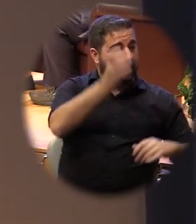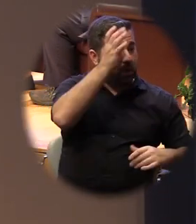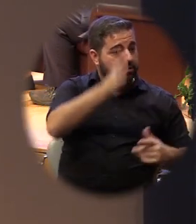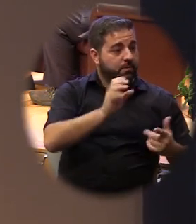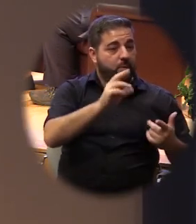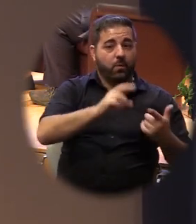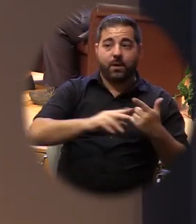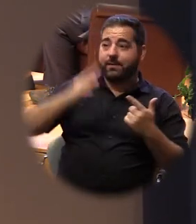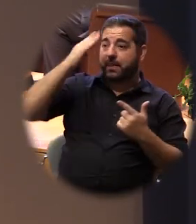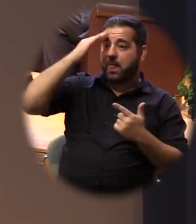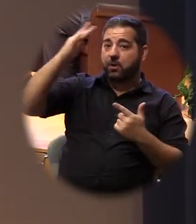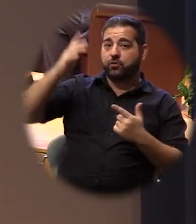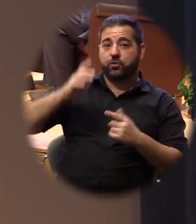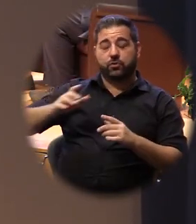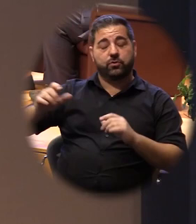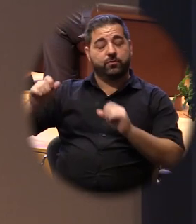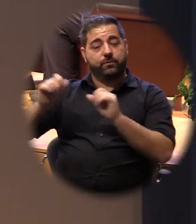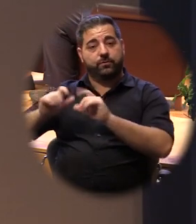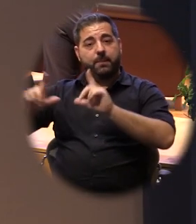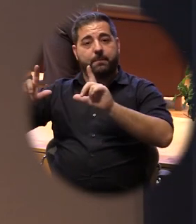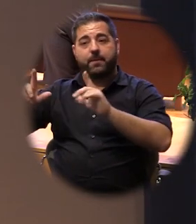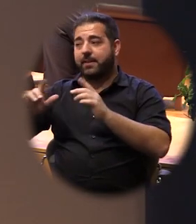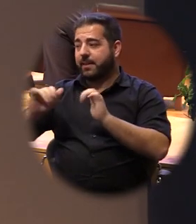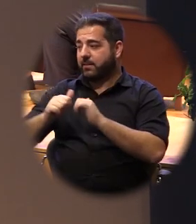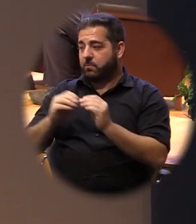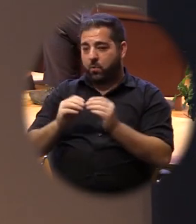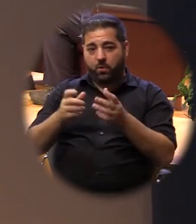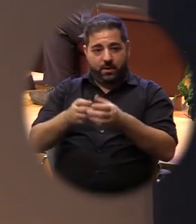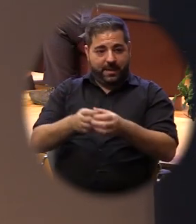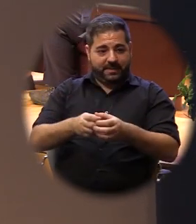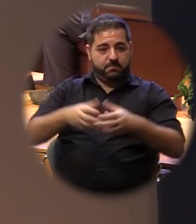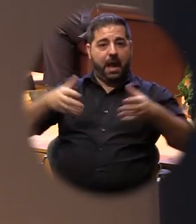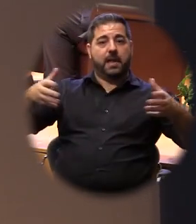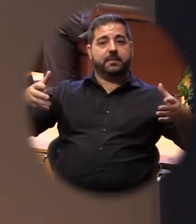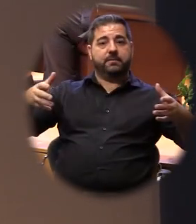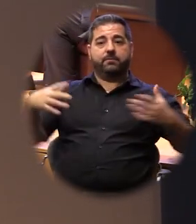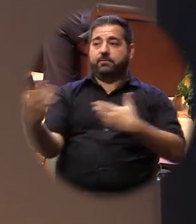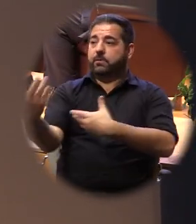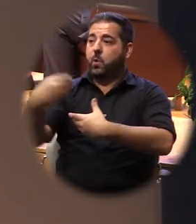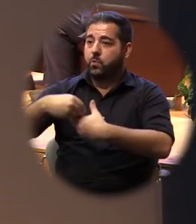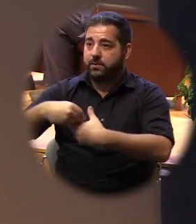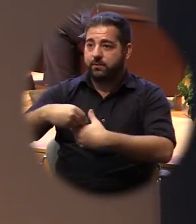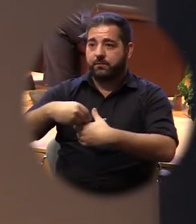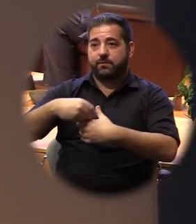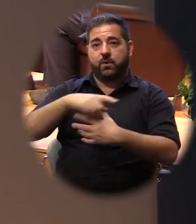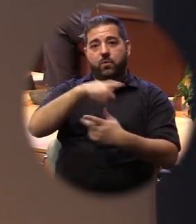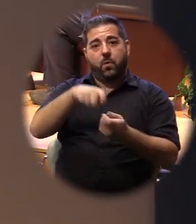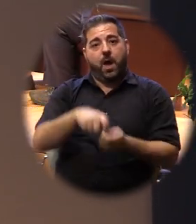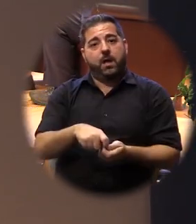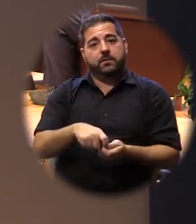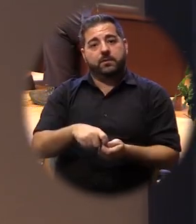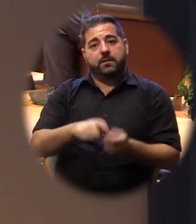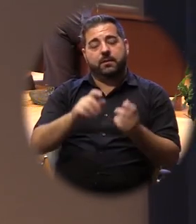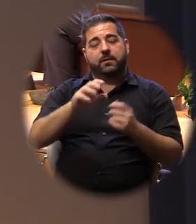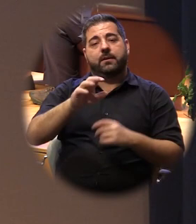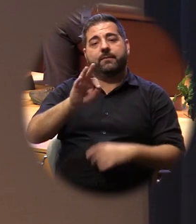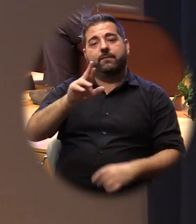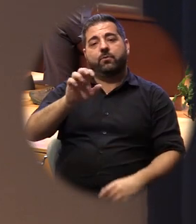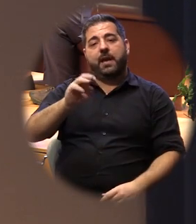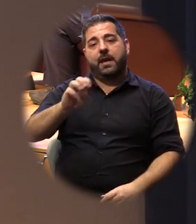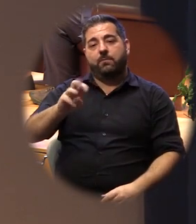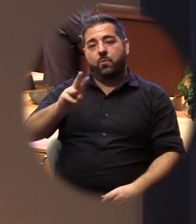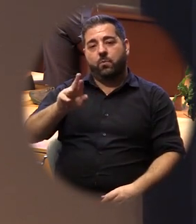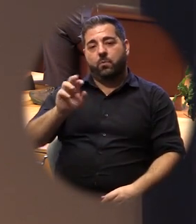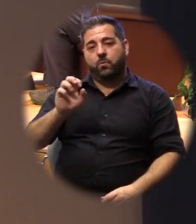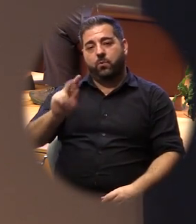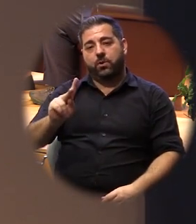theological perspectives, in this more expansive, nuanced frameworks, these more